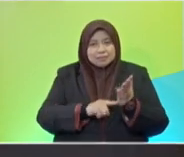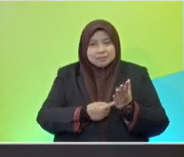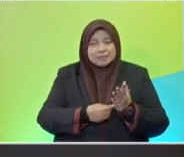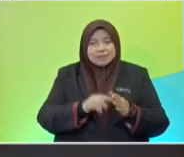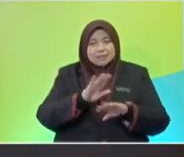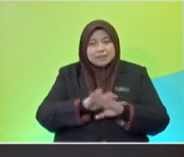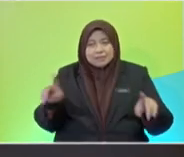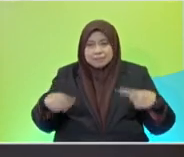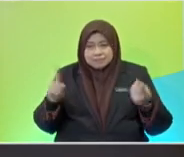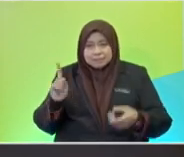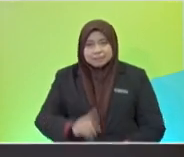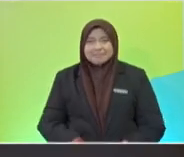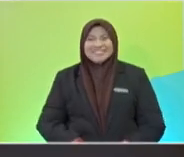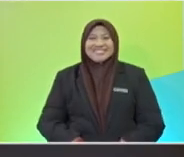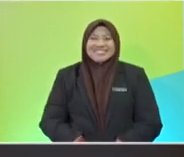go anywhere.